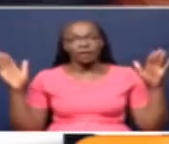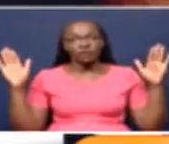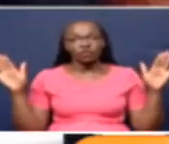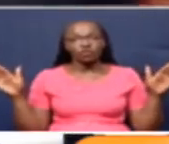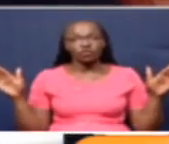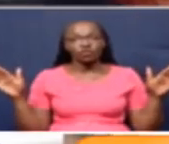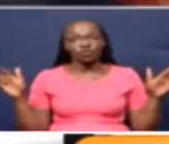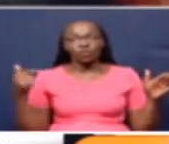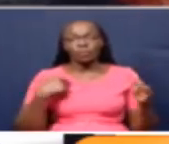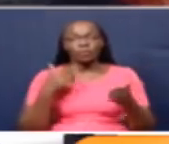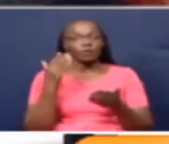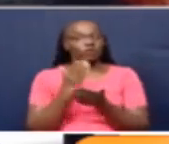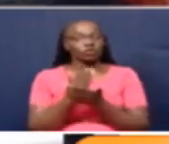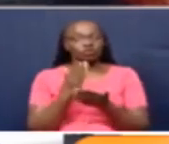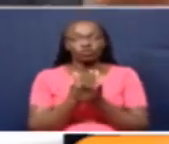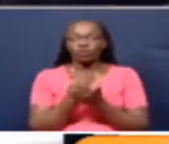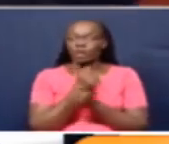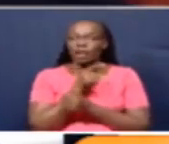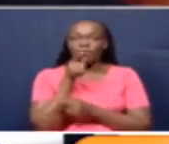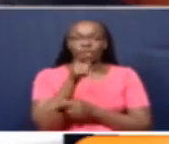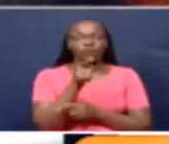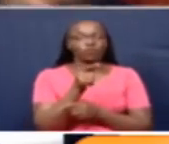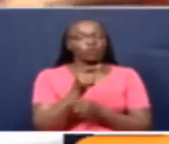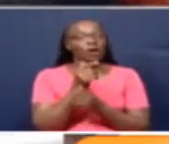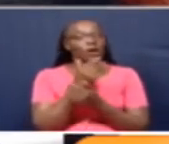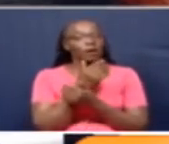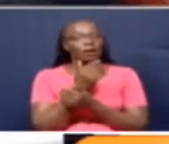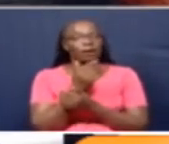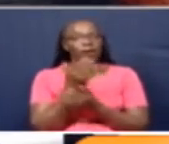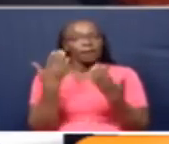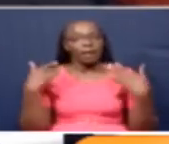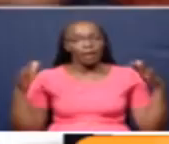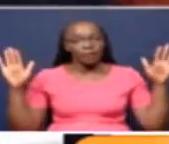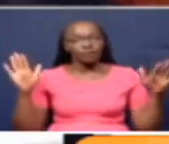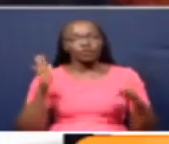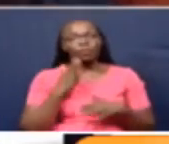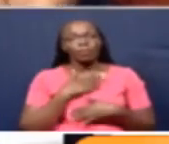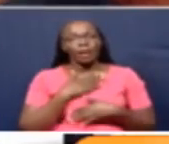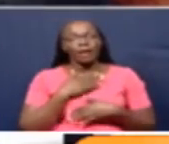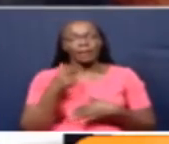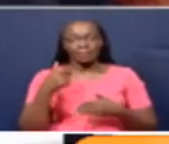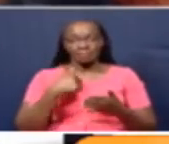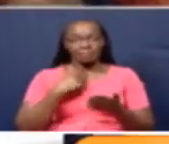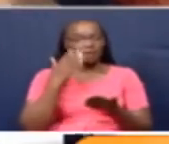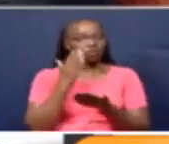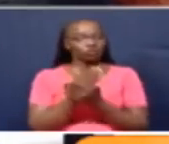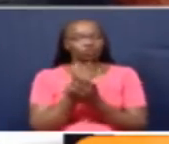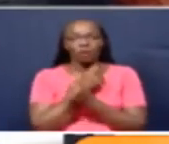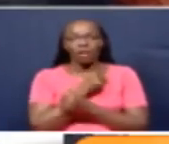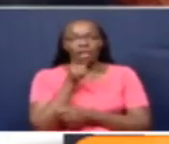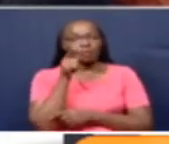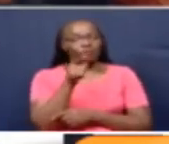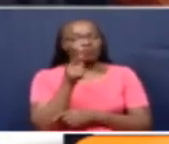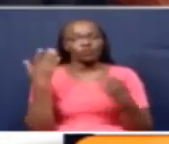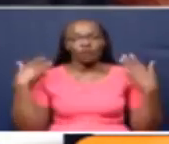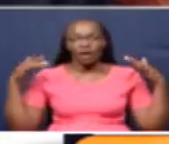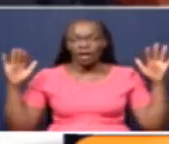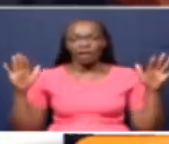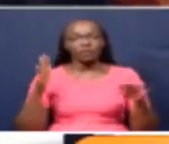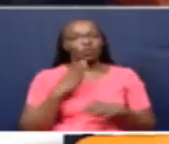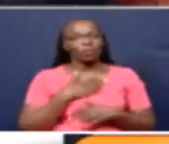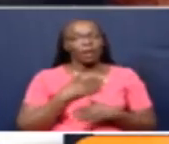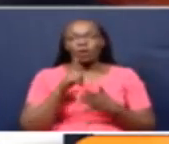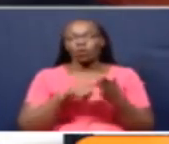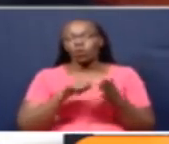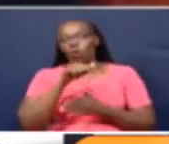my angel. Oh, my angel, I really love you, my angel. What more